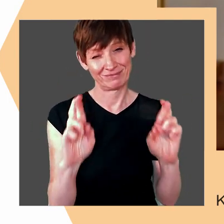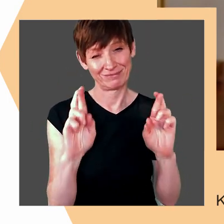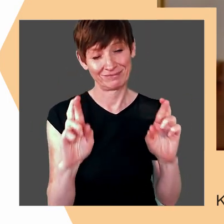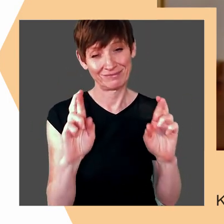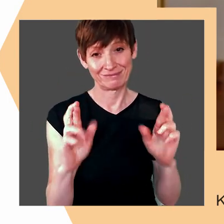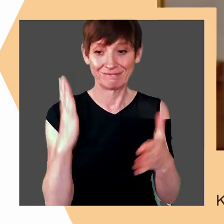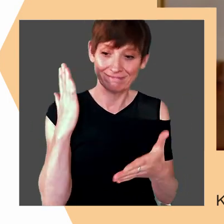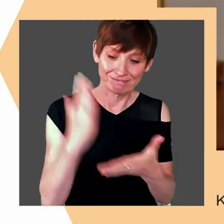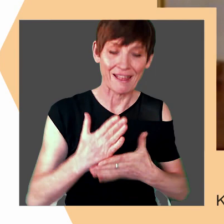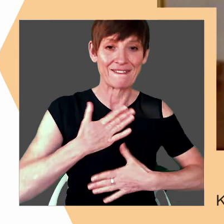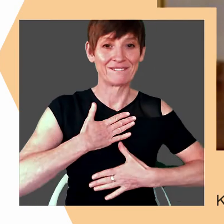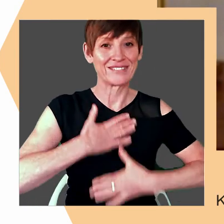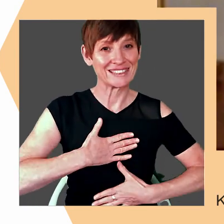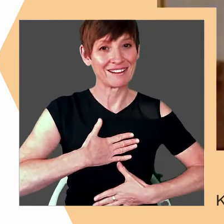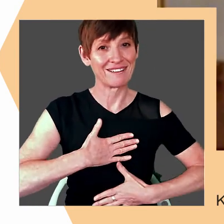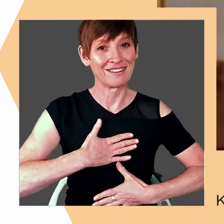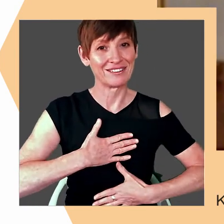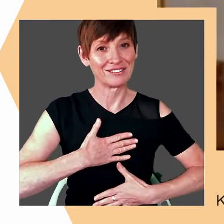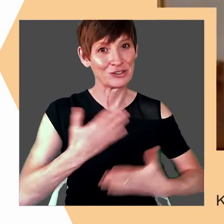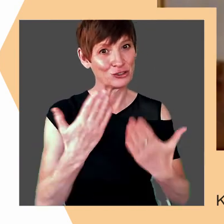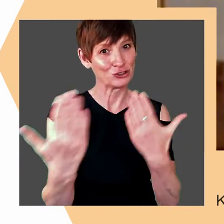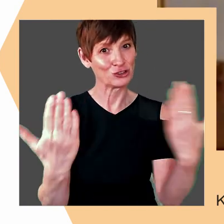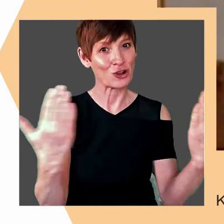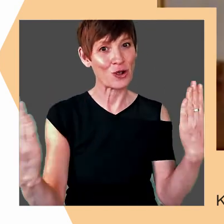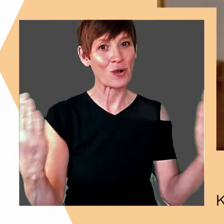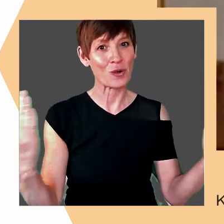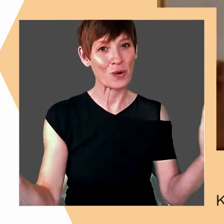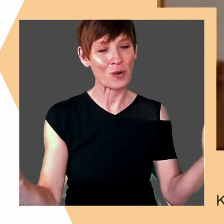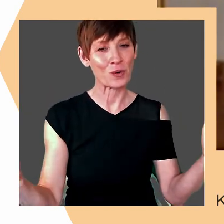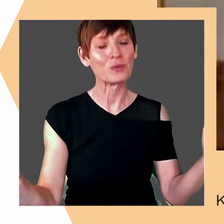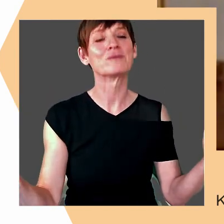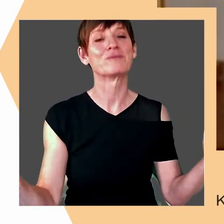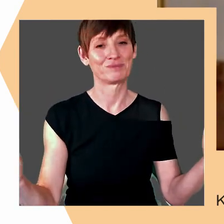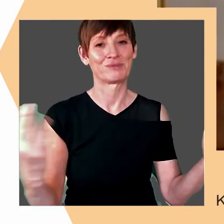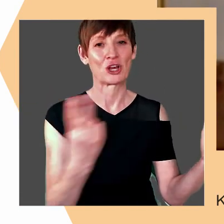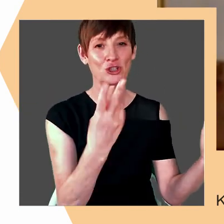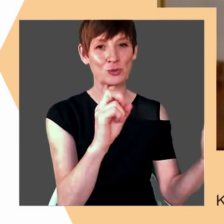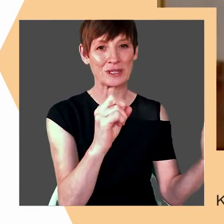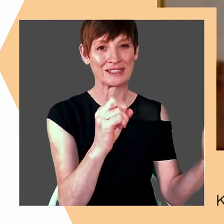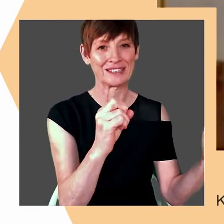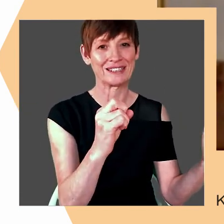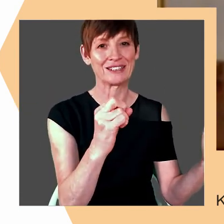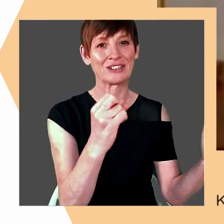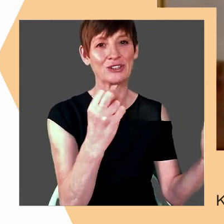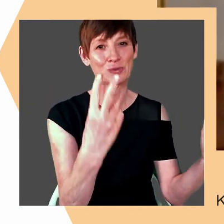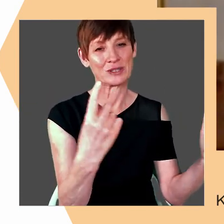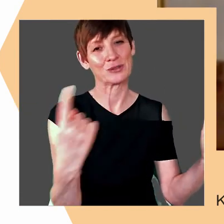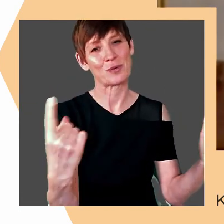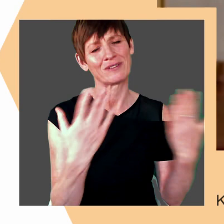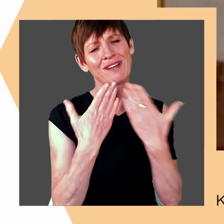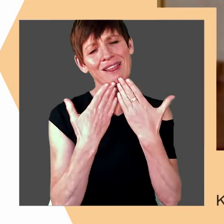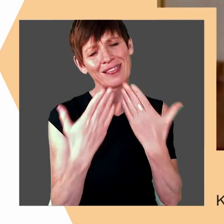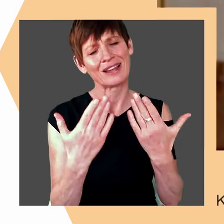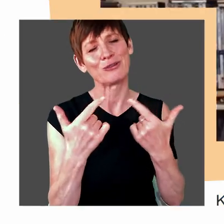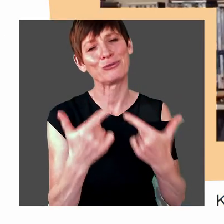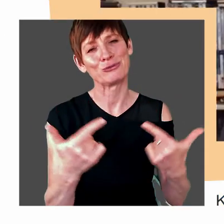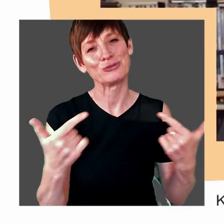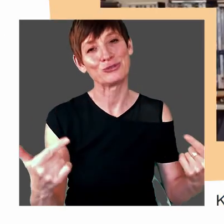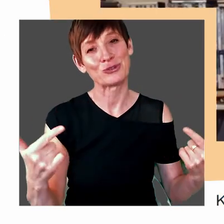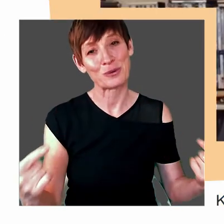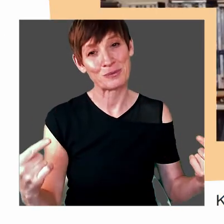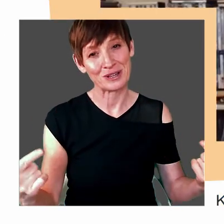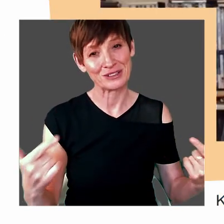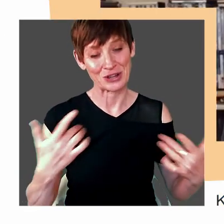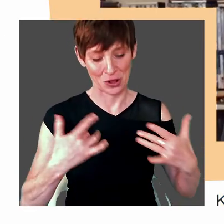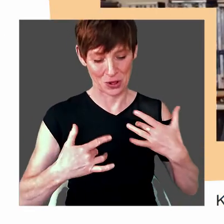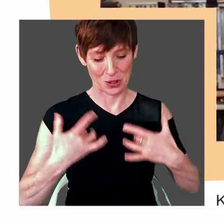show is going to be on display in 2021. So thank you so much for joining us, and look